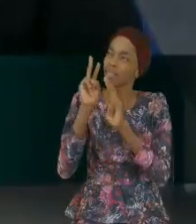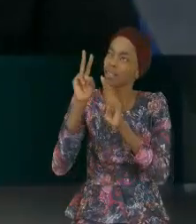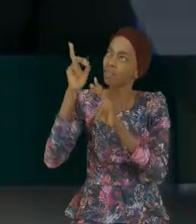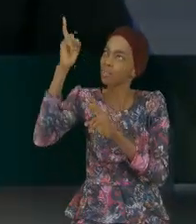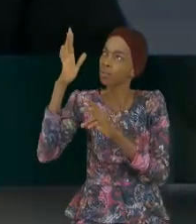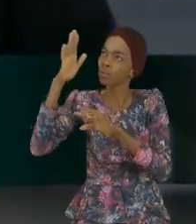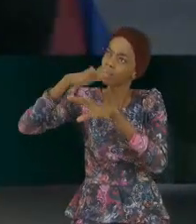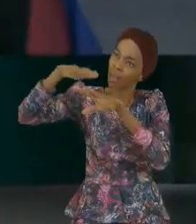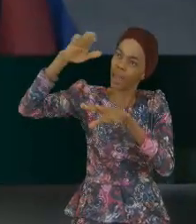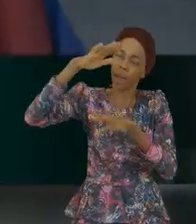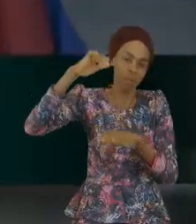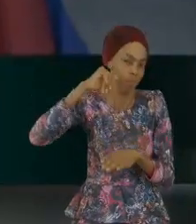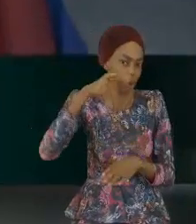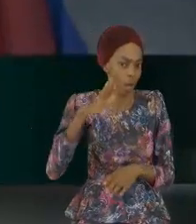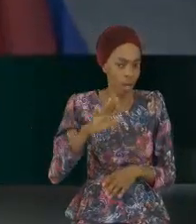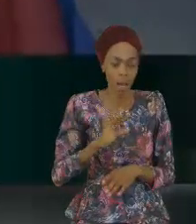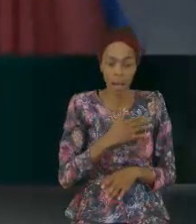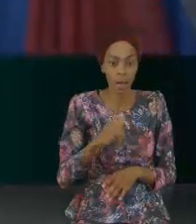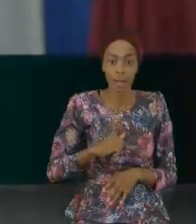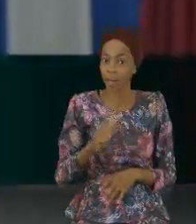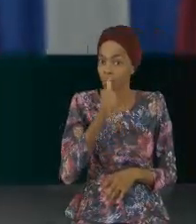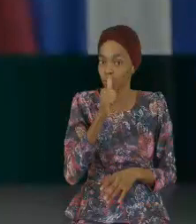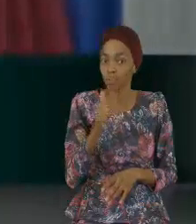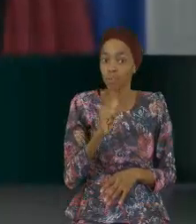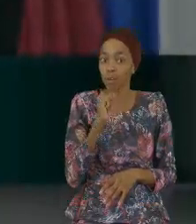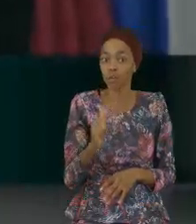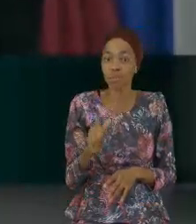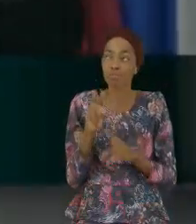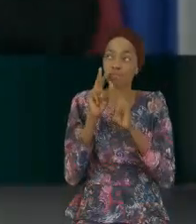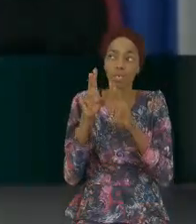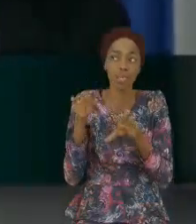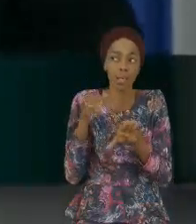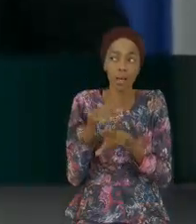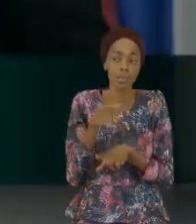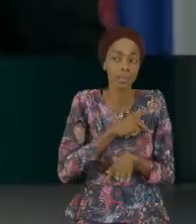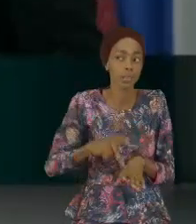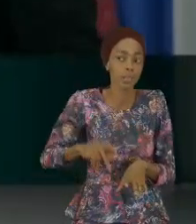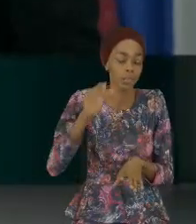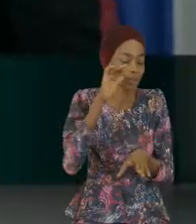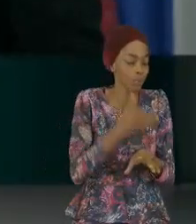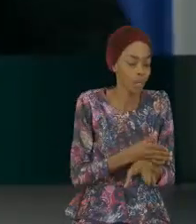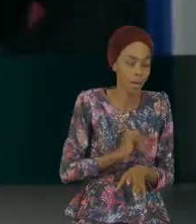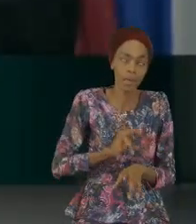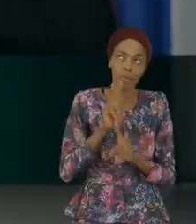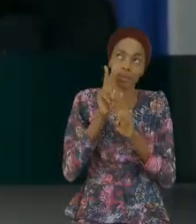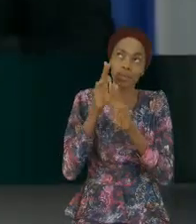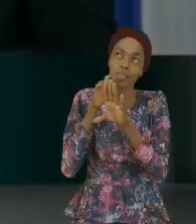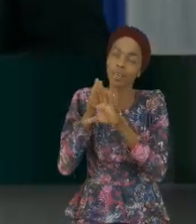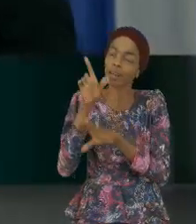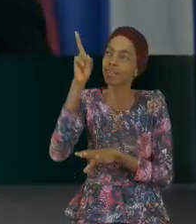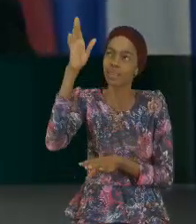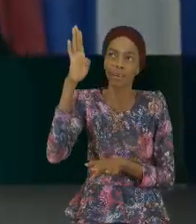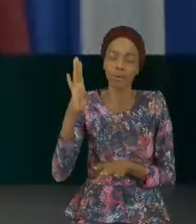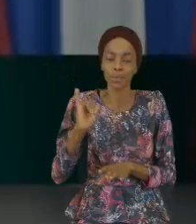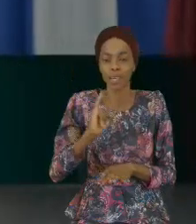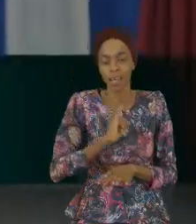her. And I'm not looking at Pharaoh's daughter. I'm looking at God. I see